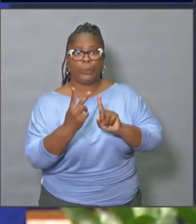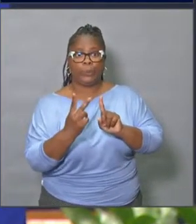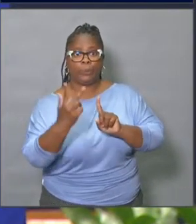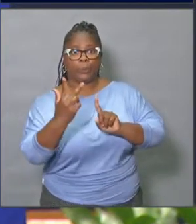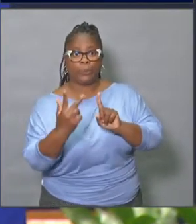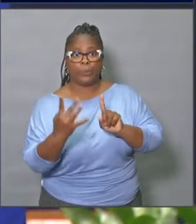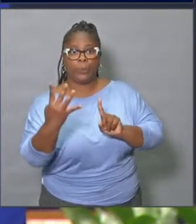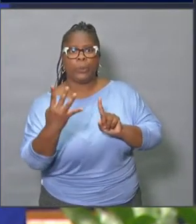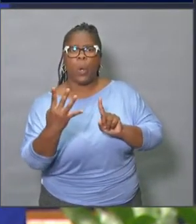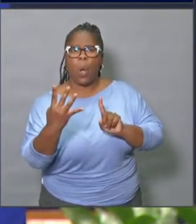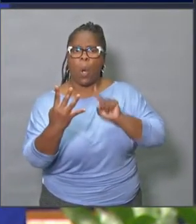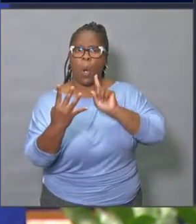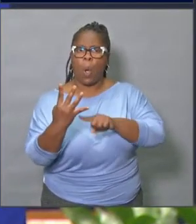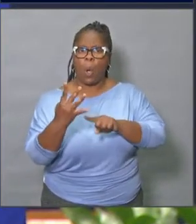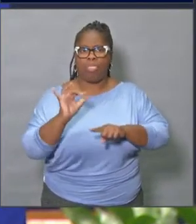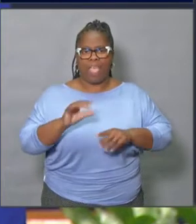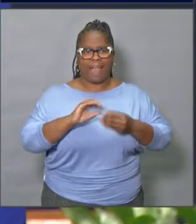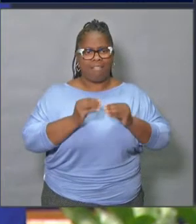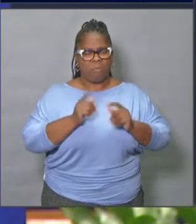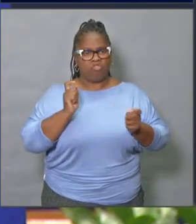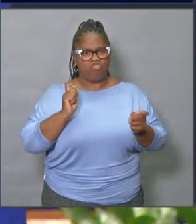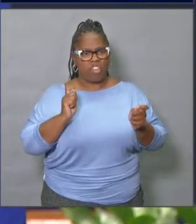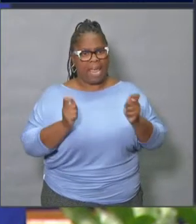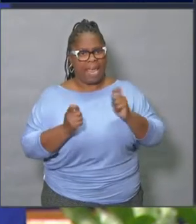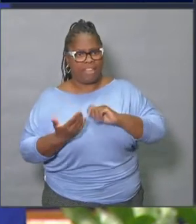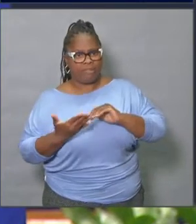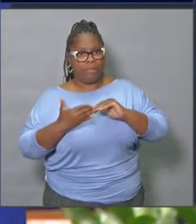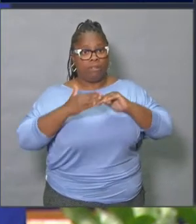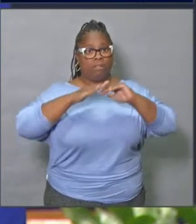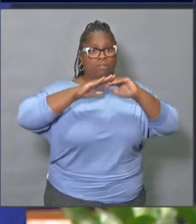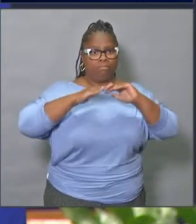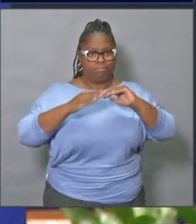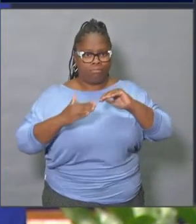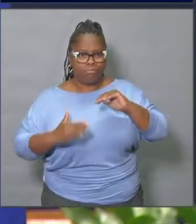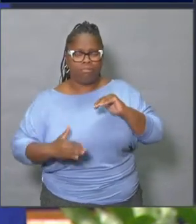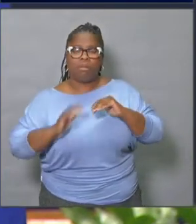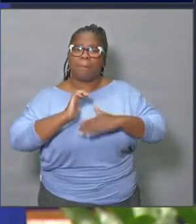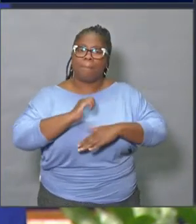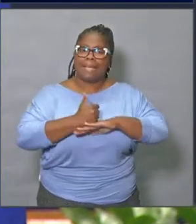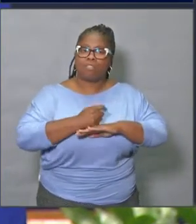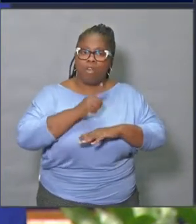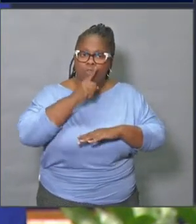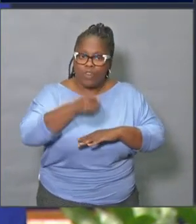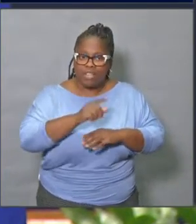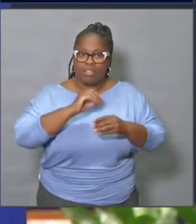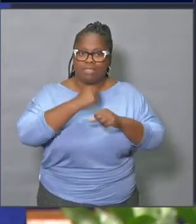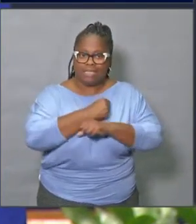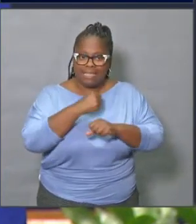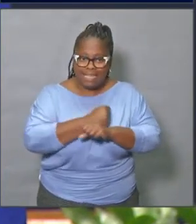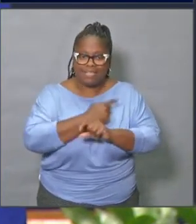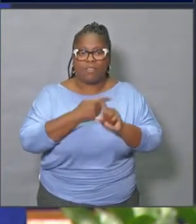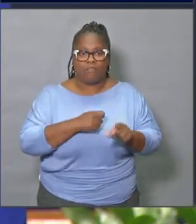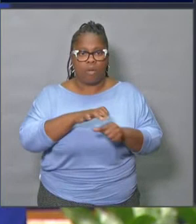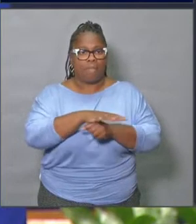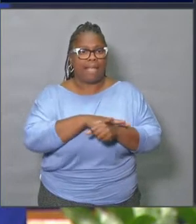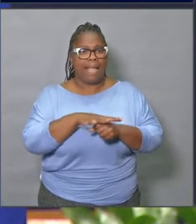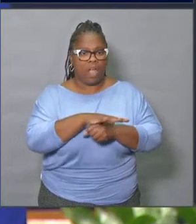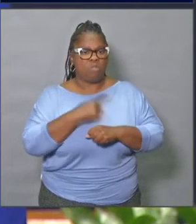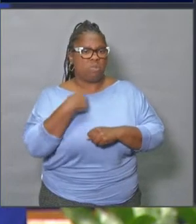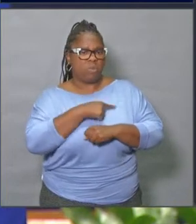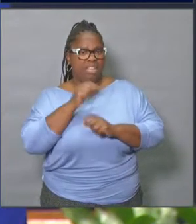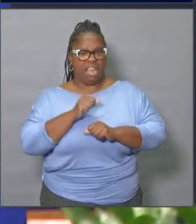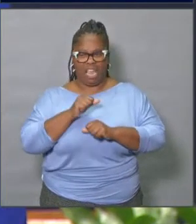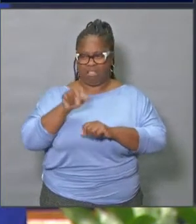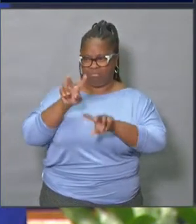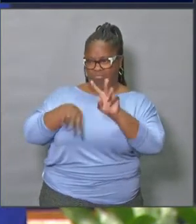about case rate and bed utilization that it's observing in real data across the county to be able to predict the R from those